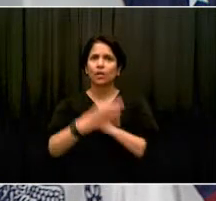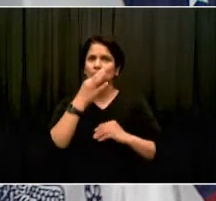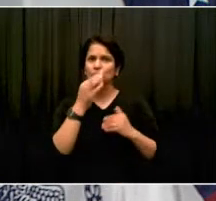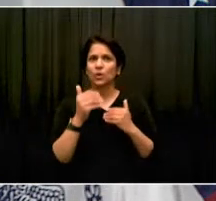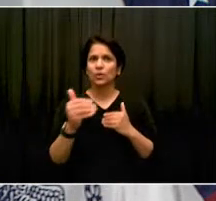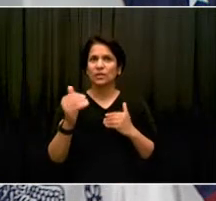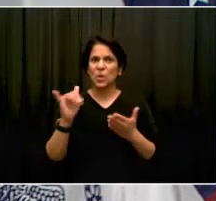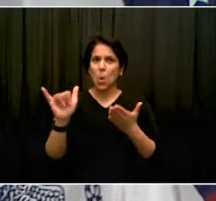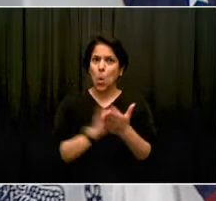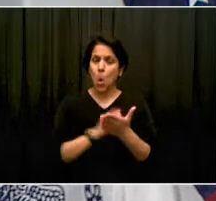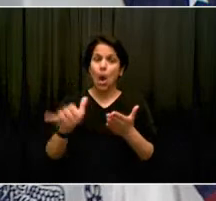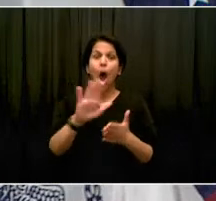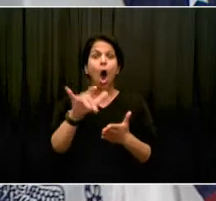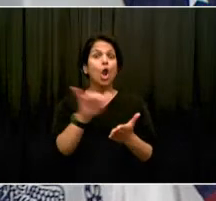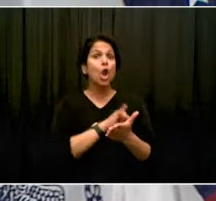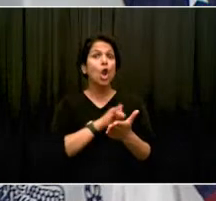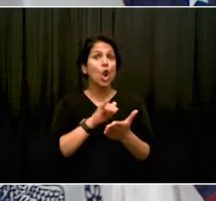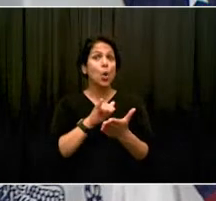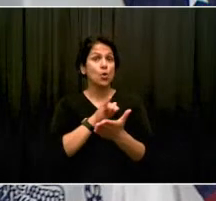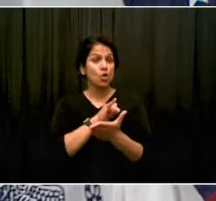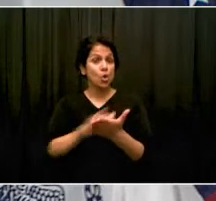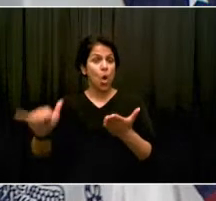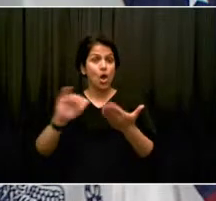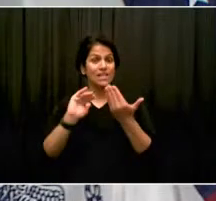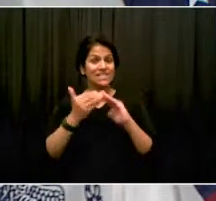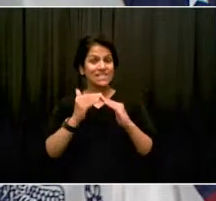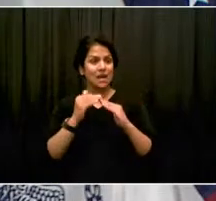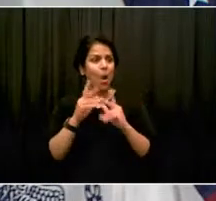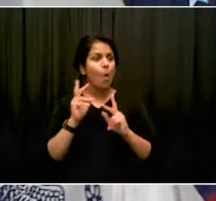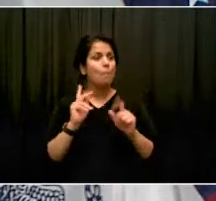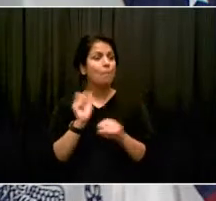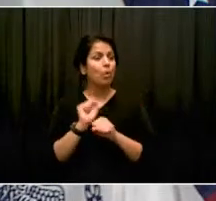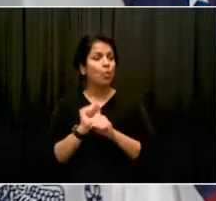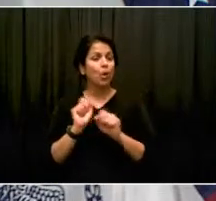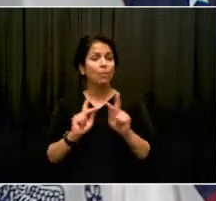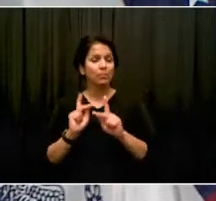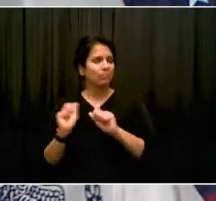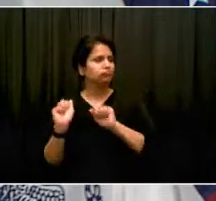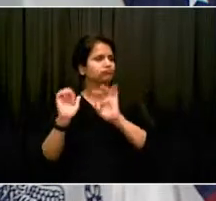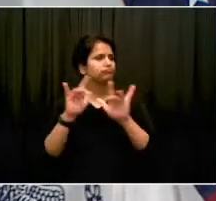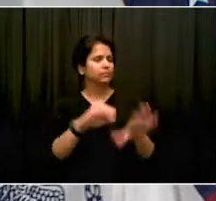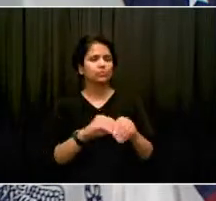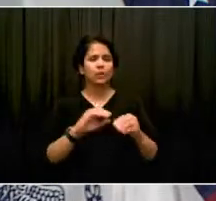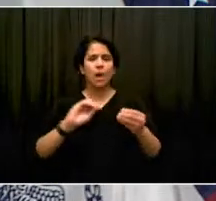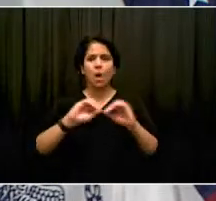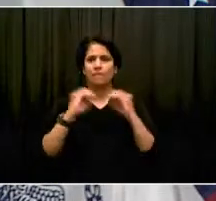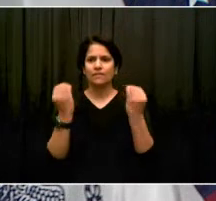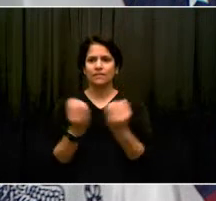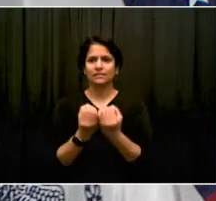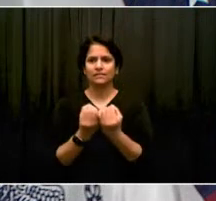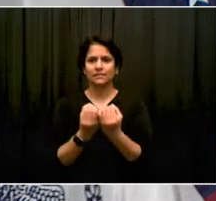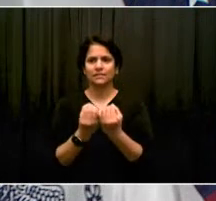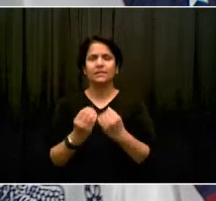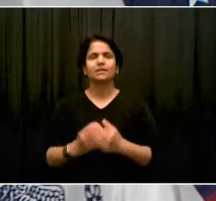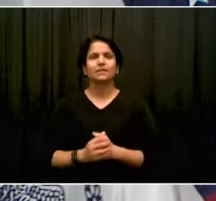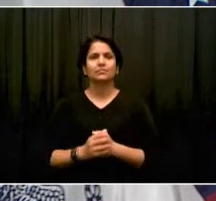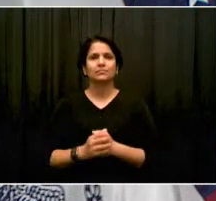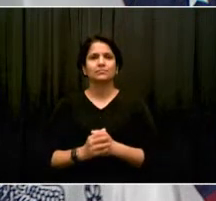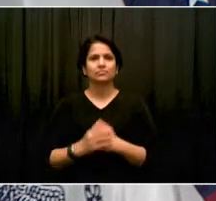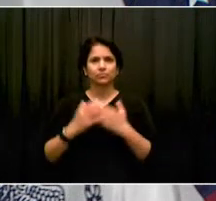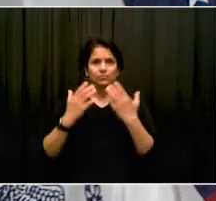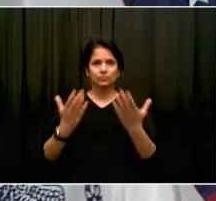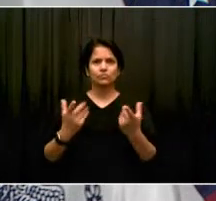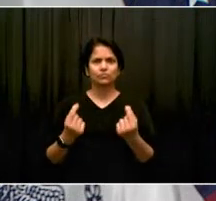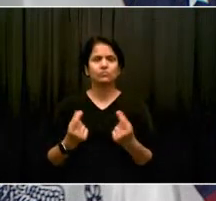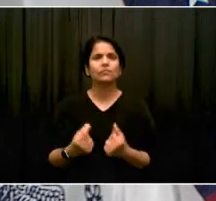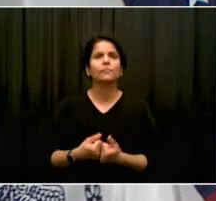in preparation for that? Because I know that there was some pushback for that to begin. Yeah, we have a huge number of city workers who have gotten vaccinated now. That's